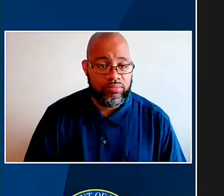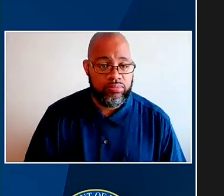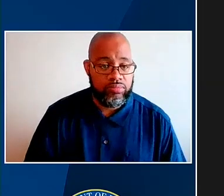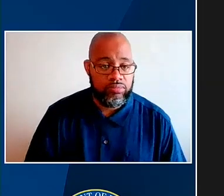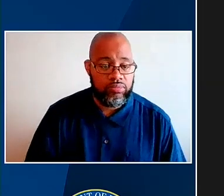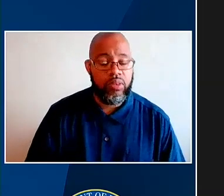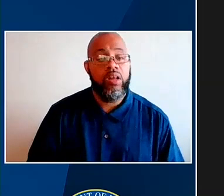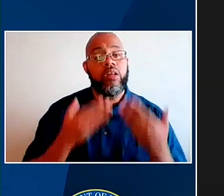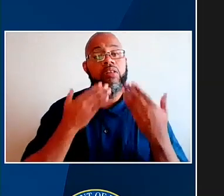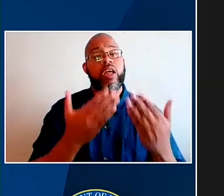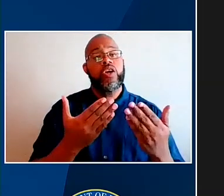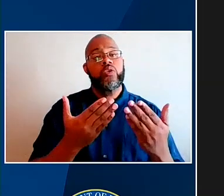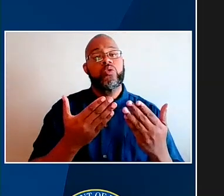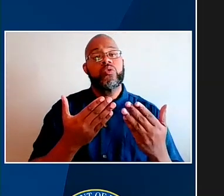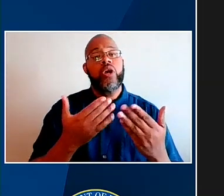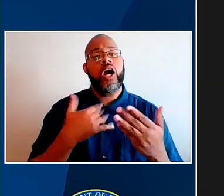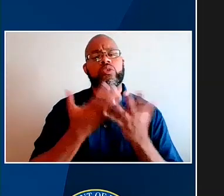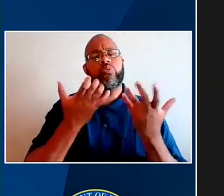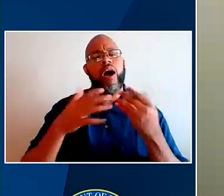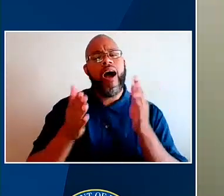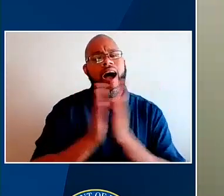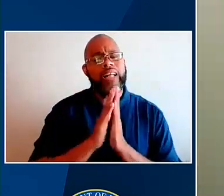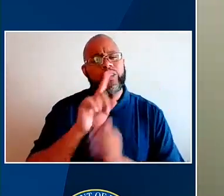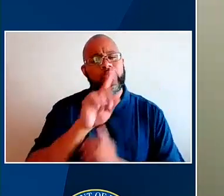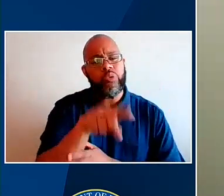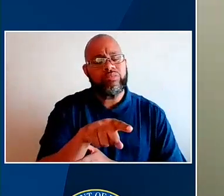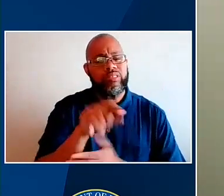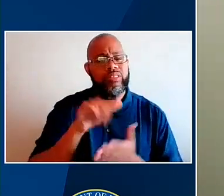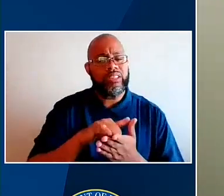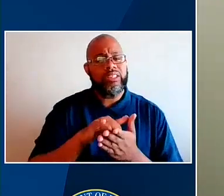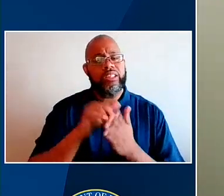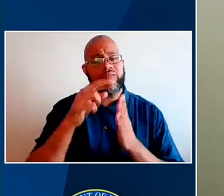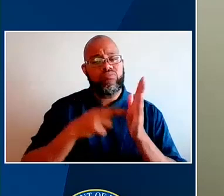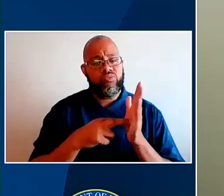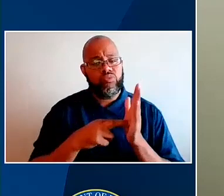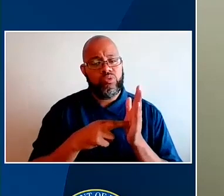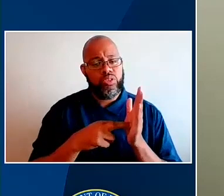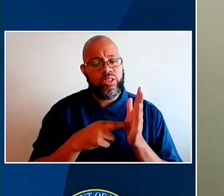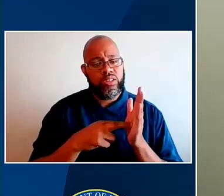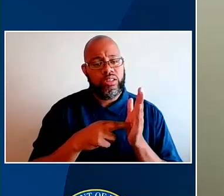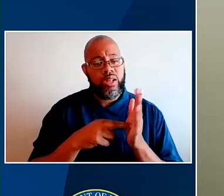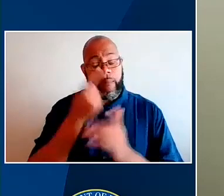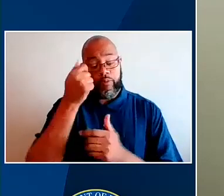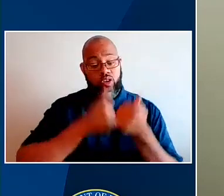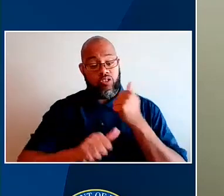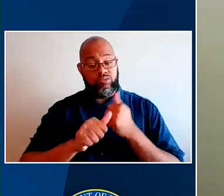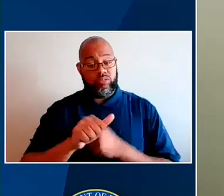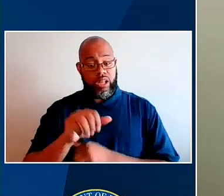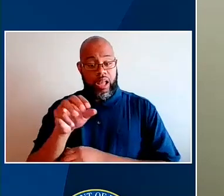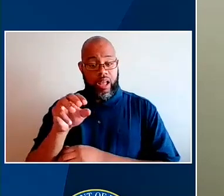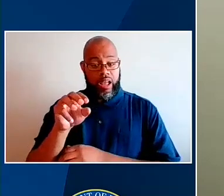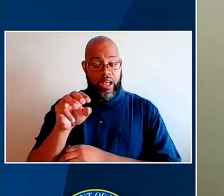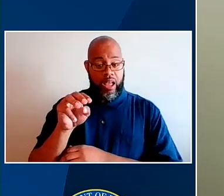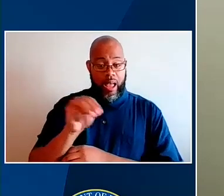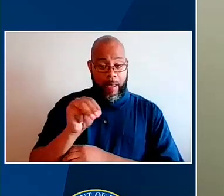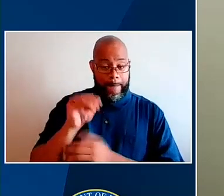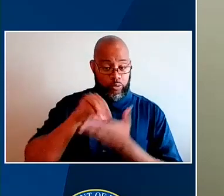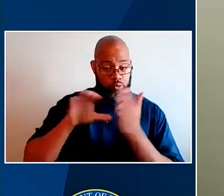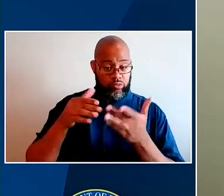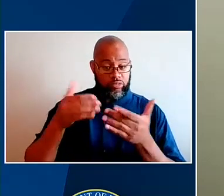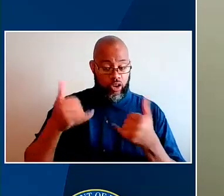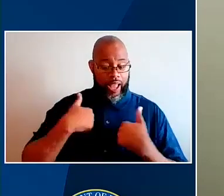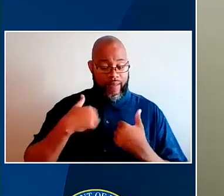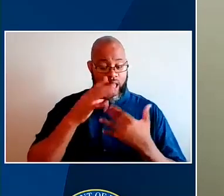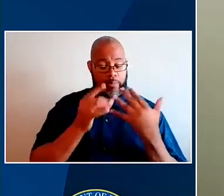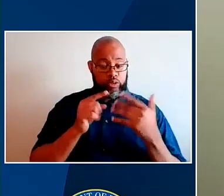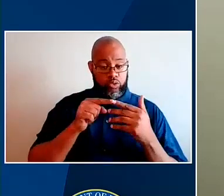Thank you. So I just wanted to ask a question if the regulation is still needed, because under M, students currently have the option to opt out of the